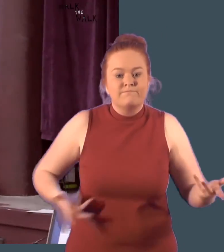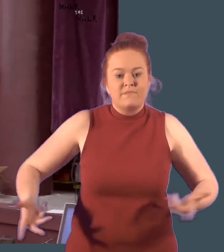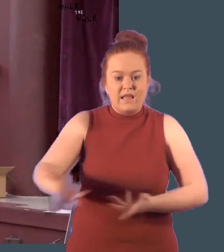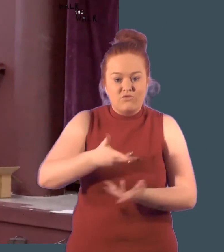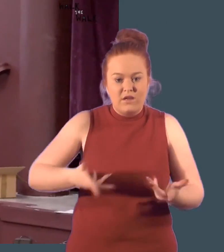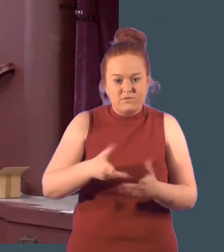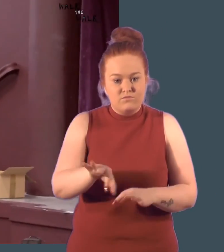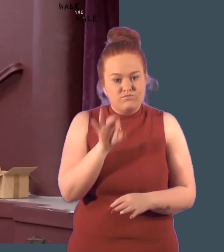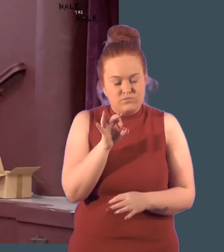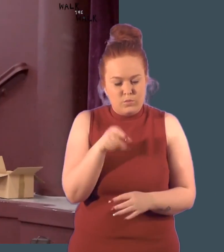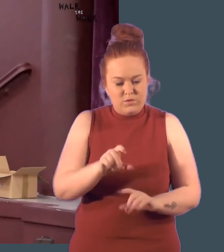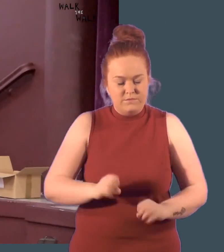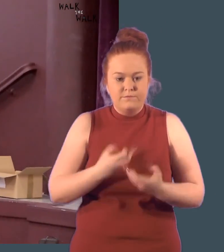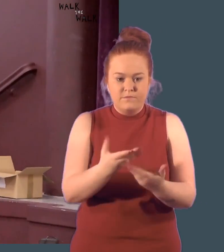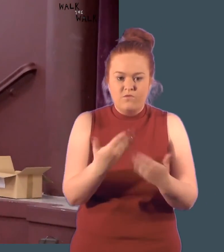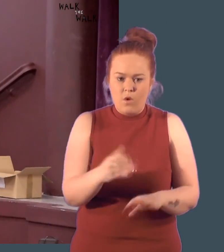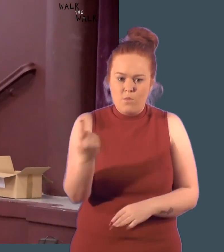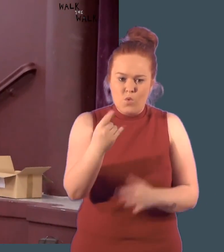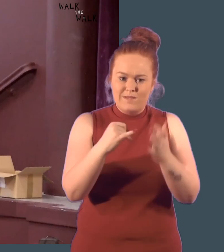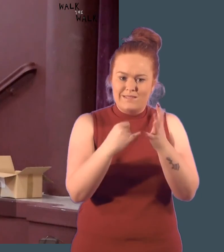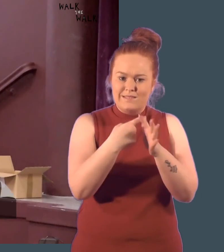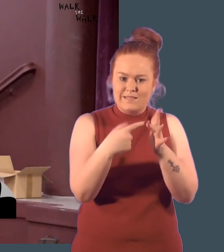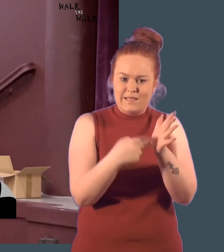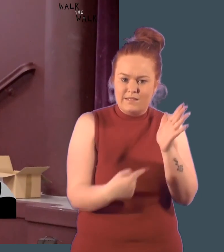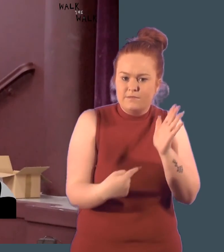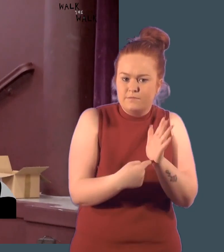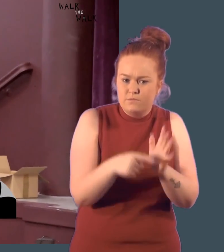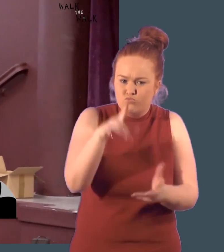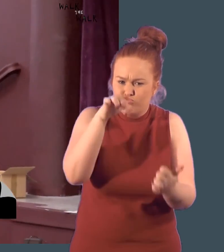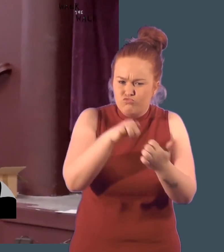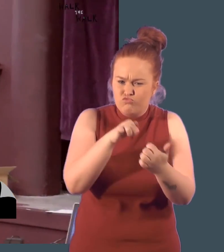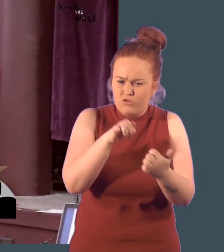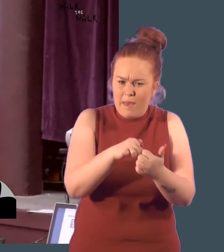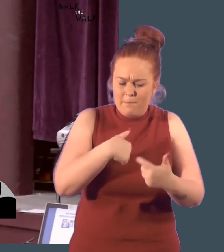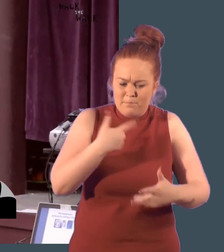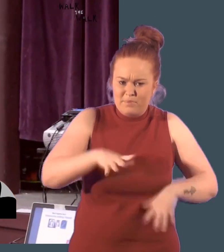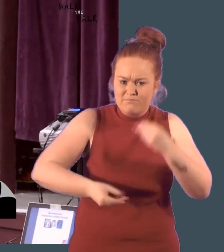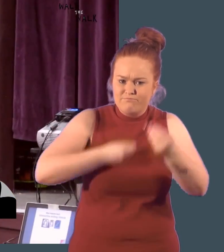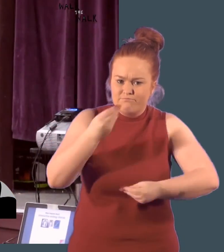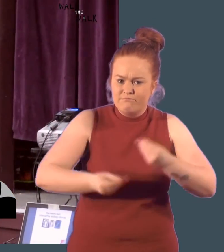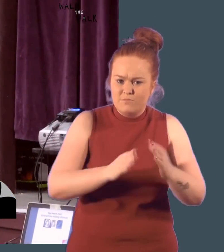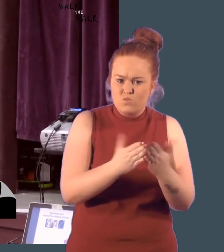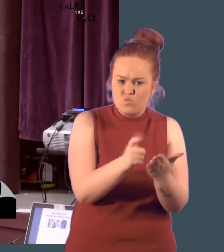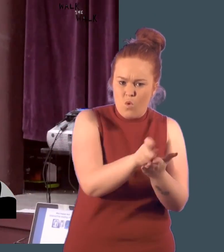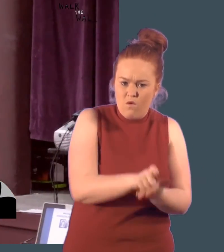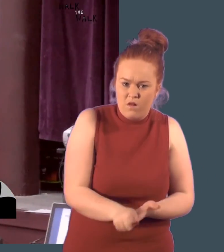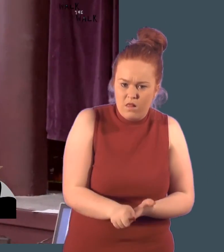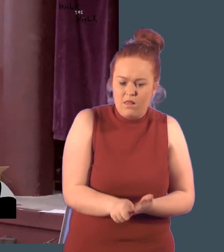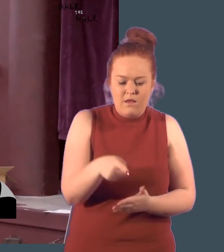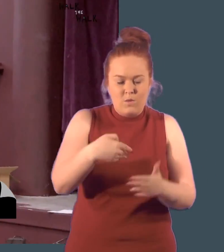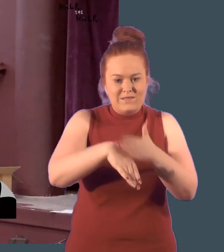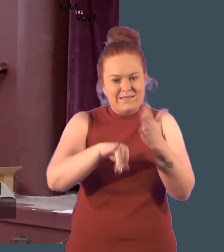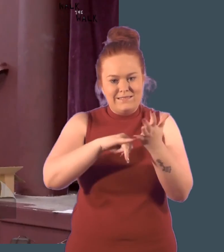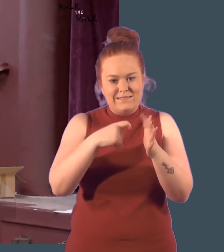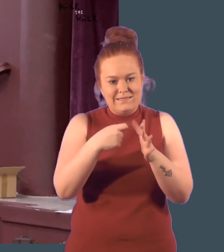The interactive ending choice for this book was inspired by Skint. You remember I mentioned this other graphic novel that we've done. And in Skint, you get to the end